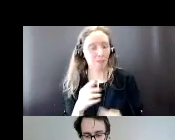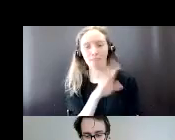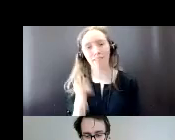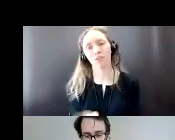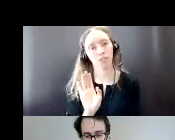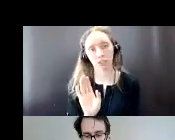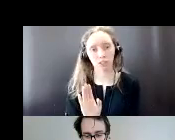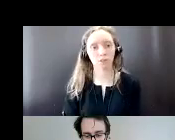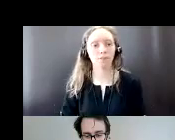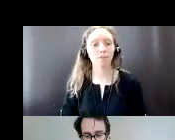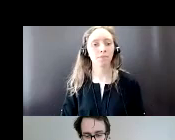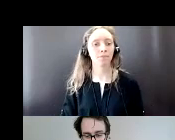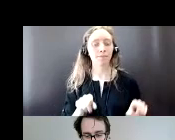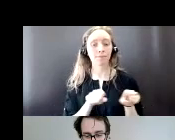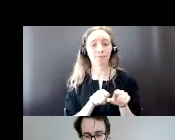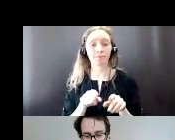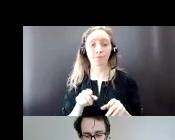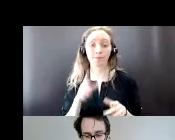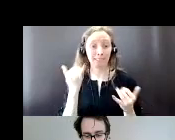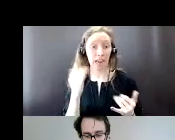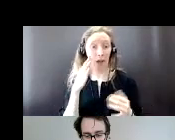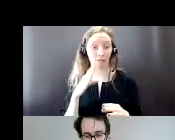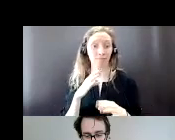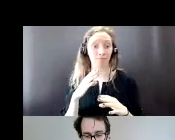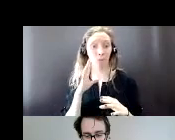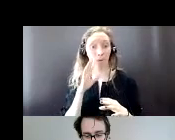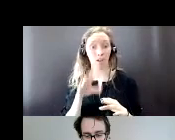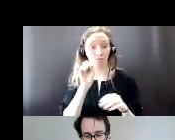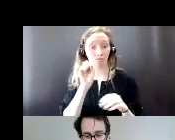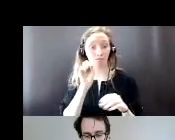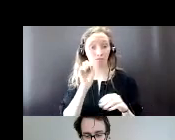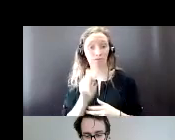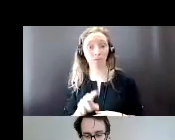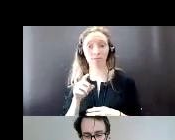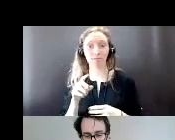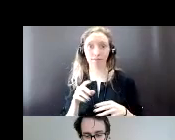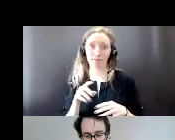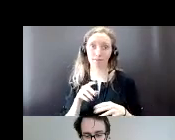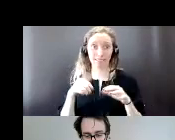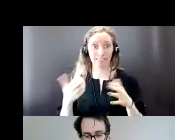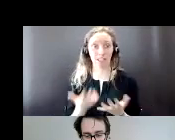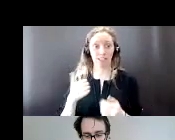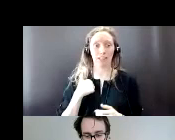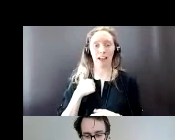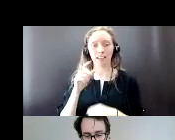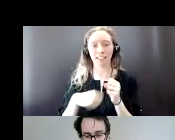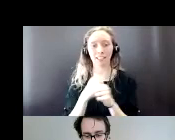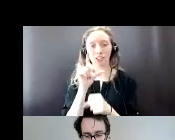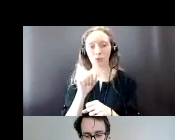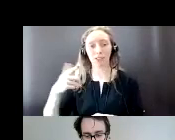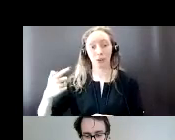severity of fraud, and in Canada and actually all over the world, but at the CAFC, we received